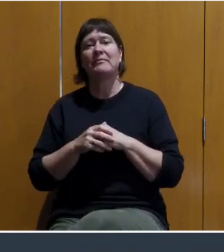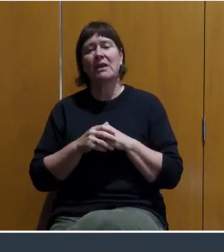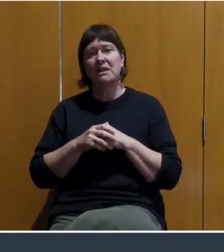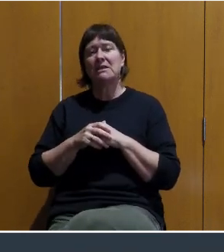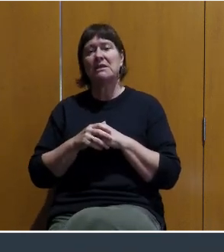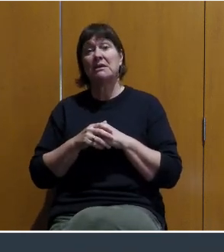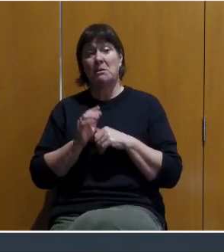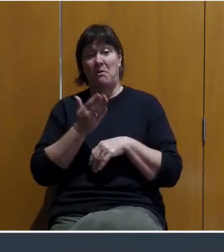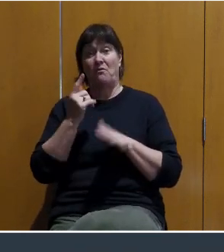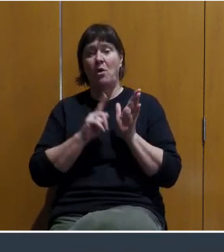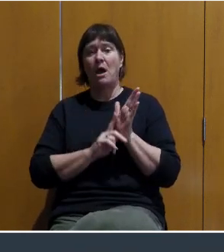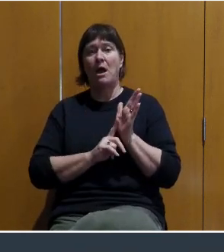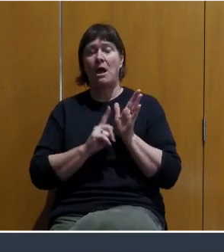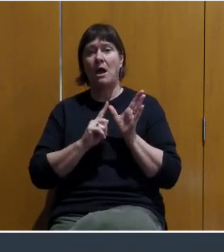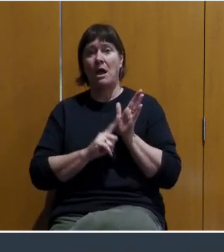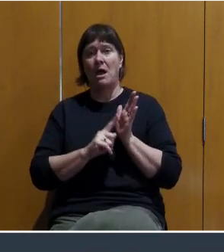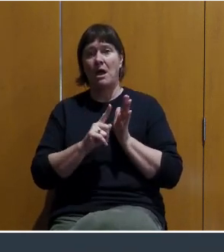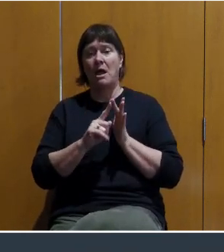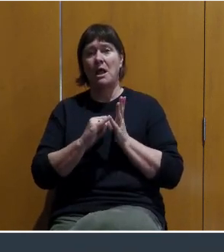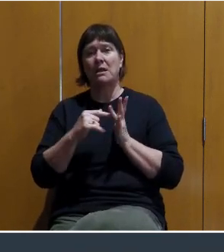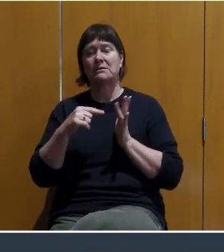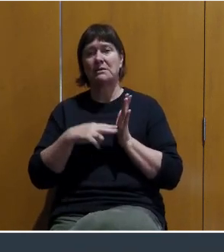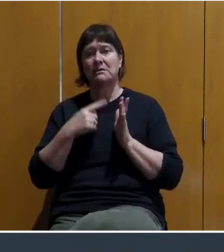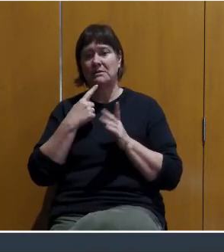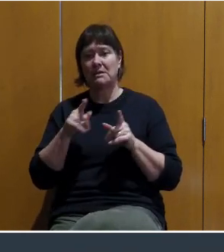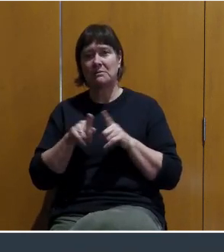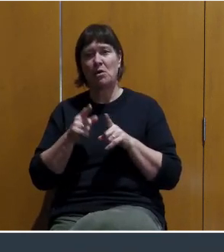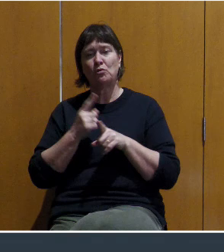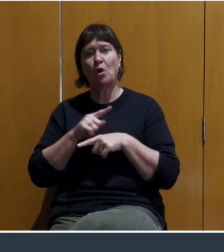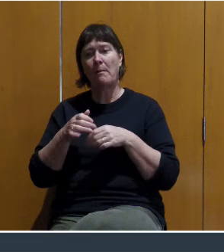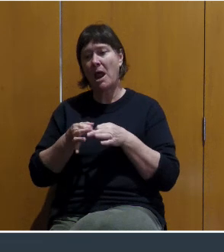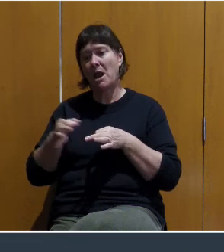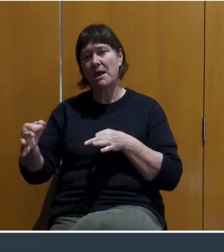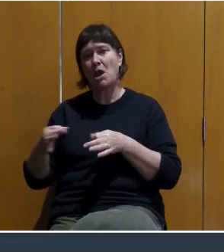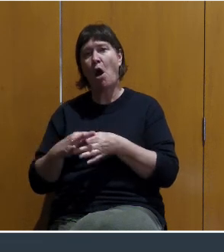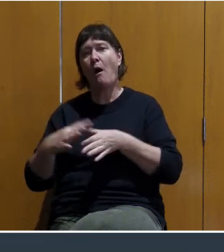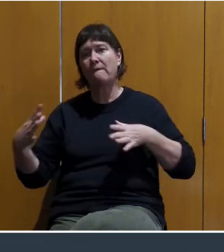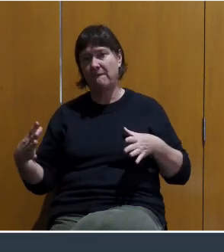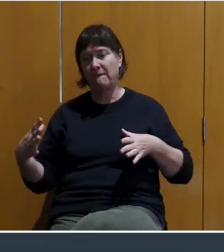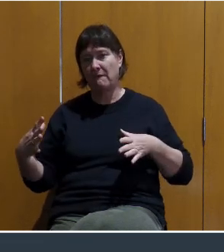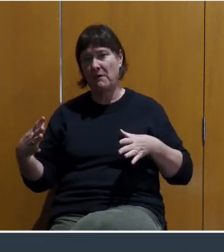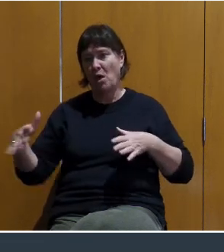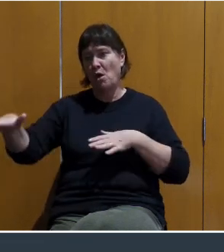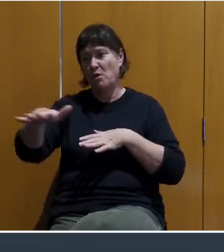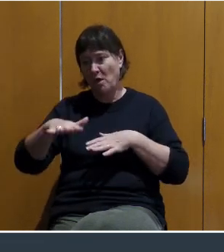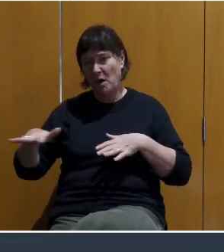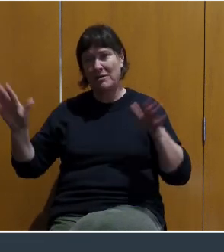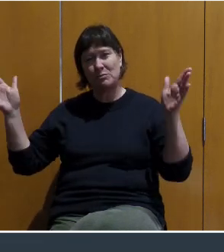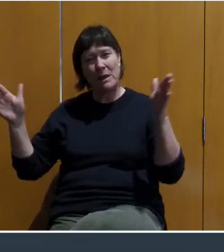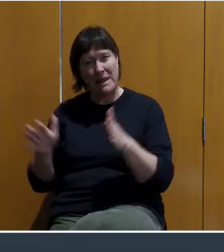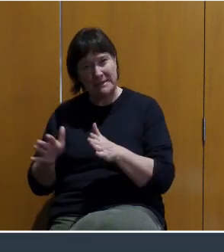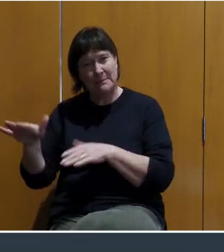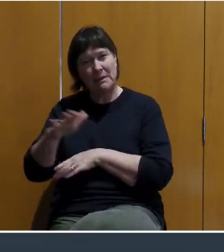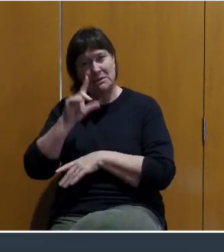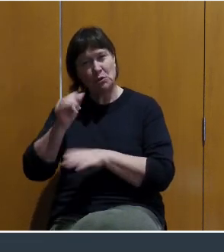her speech as well, is in regards to the off-lead areas that are going to be expanded, or sorry, decreased, and